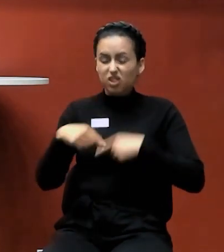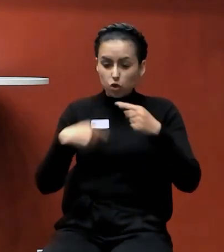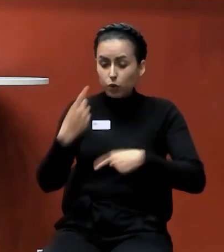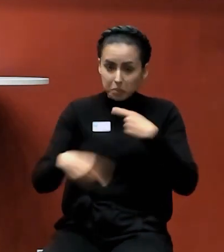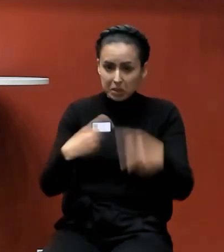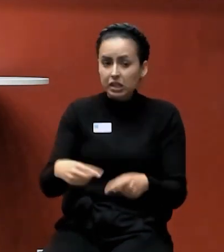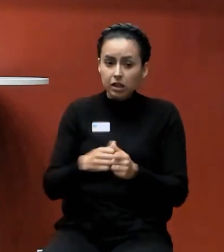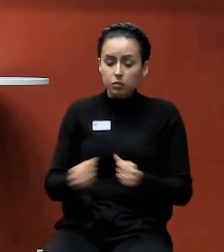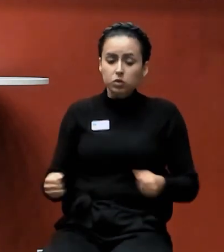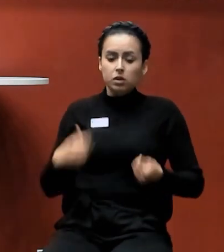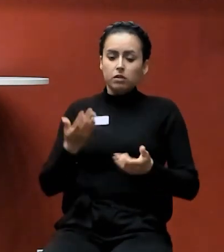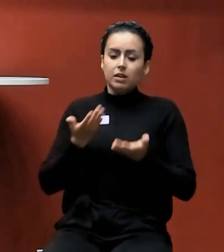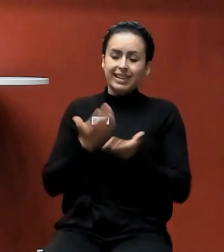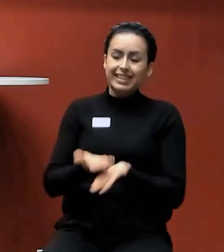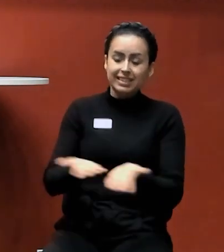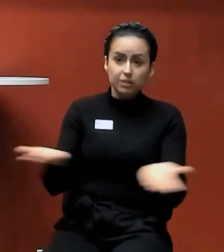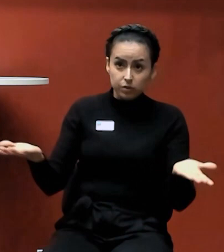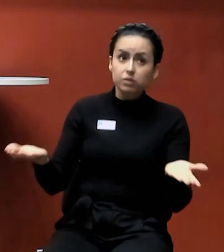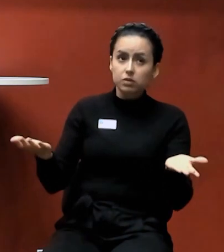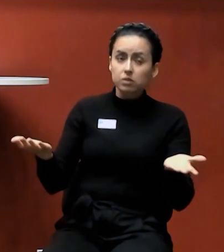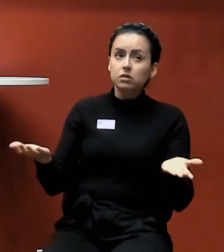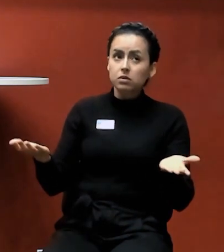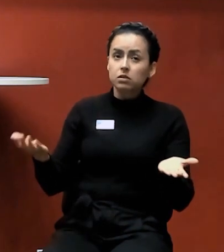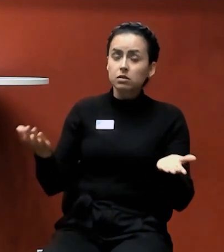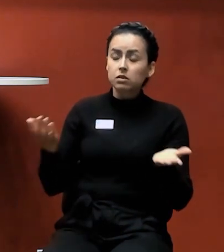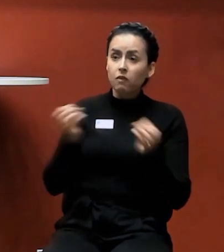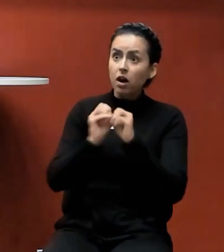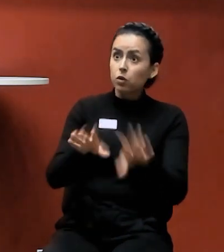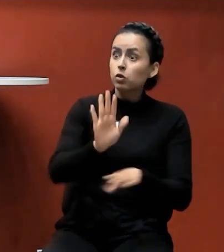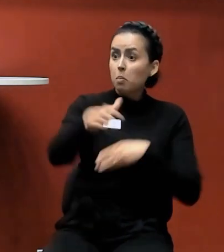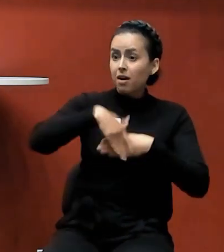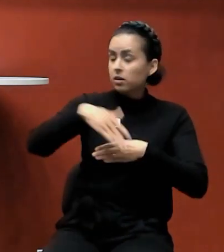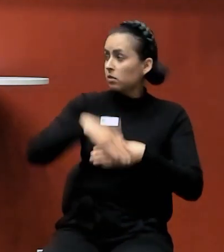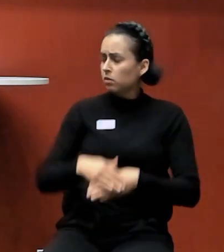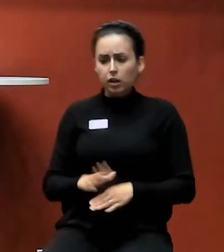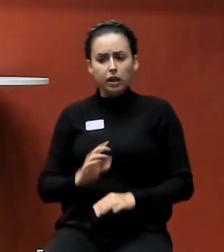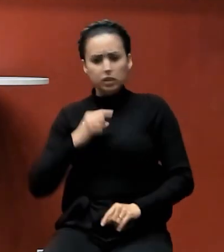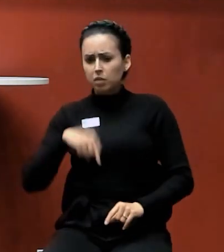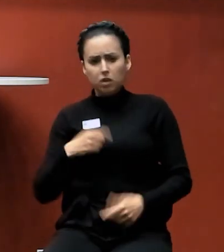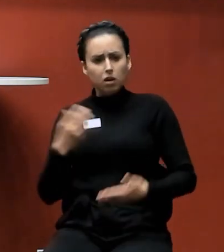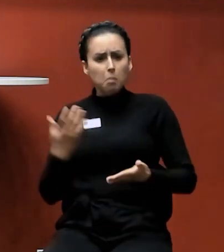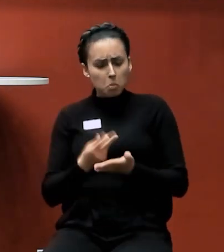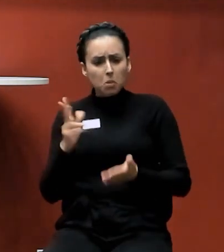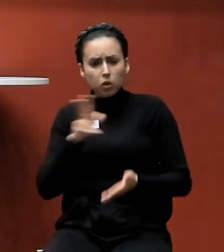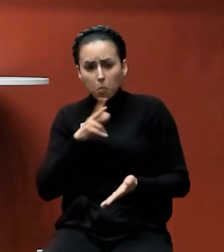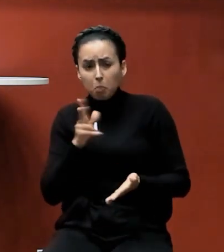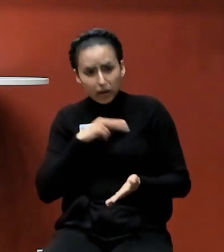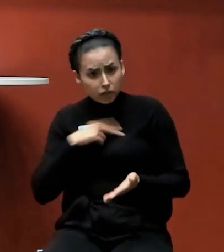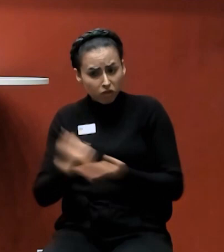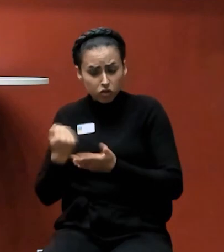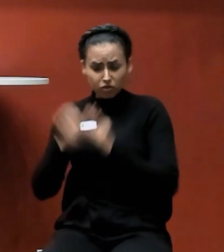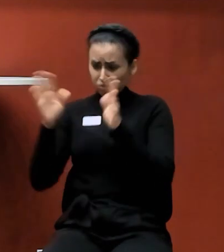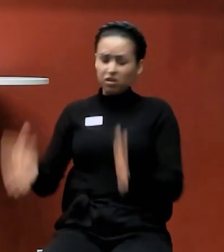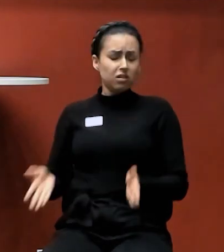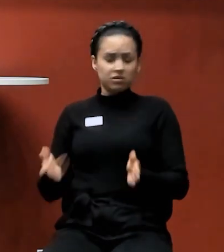the performative stuff that we did that changed the attitude, because we've got an award-winning building. What are you talking about? Mm. Yeah, they weren't